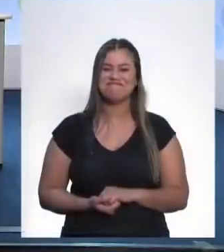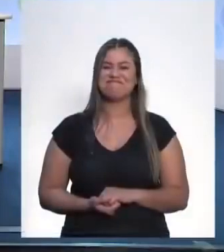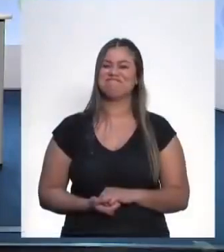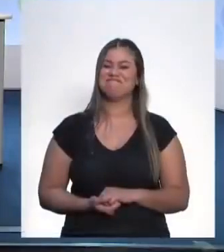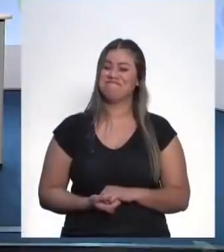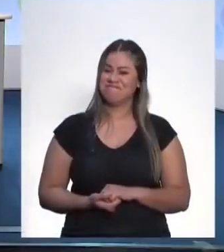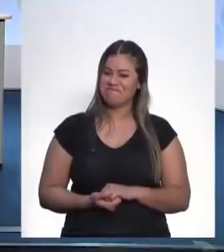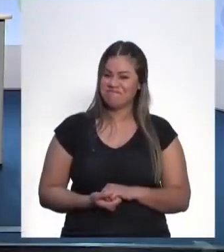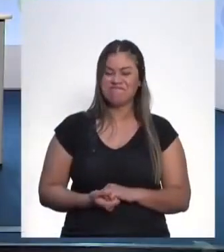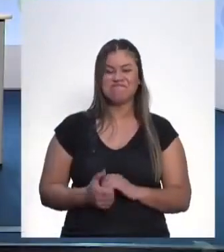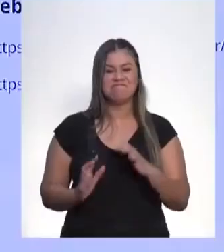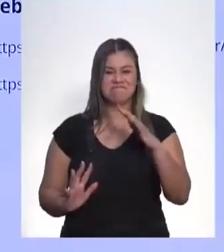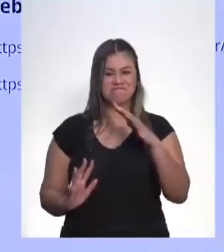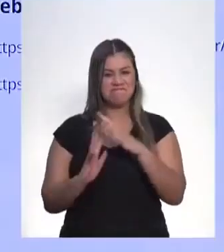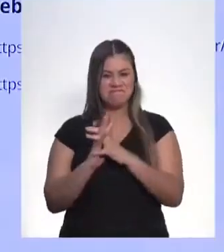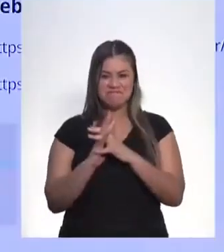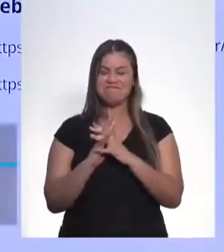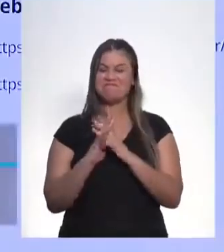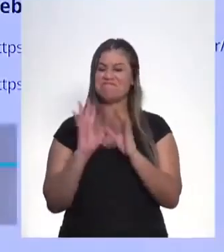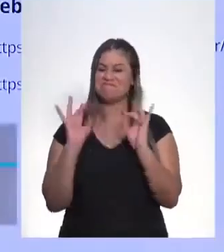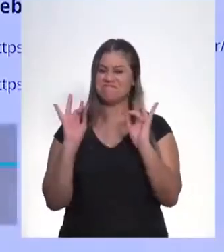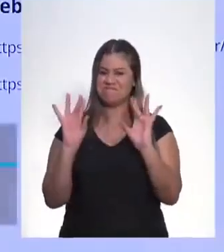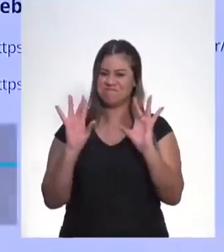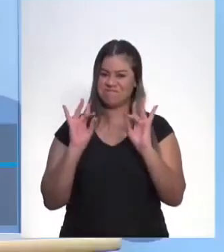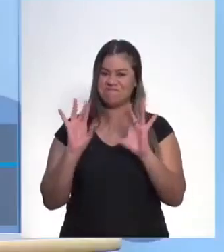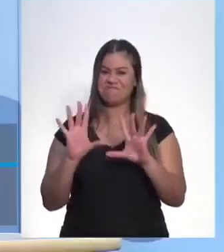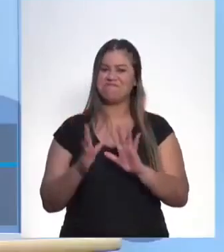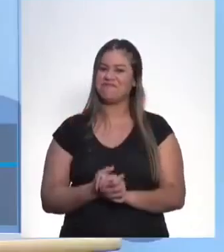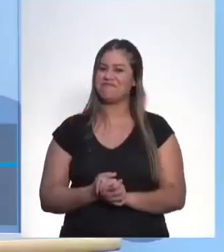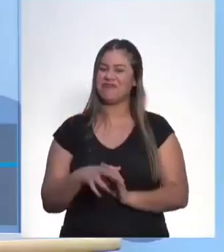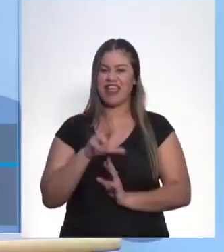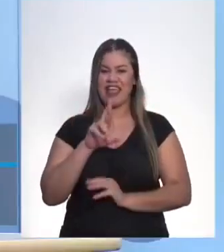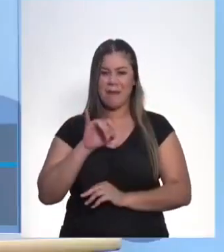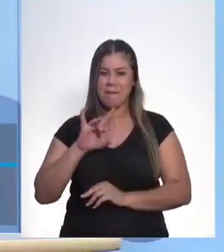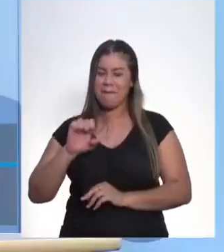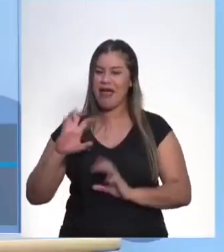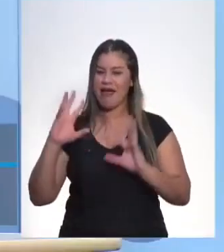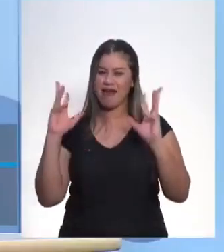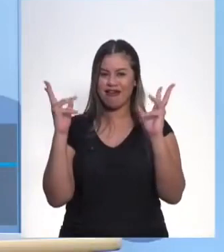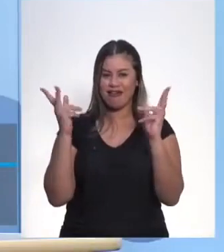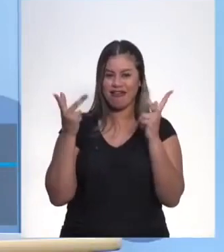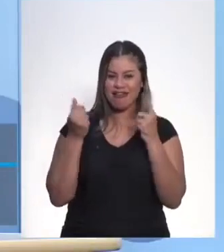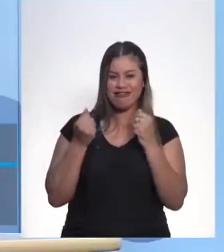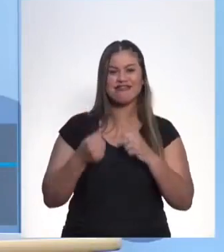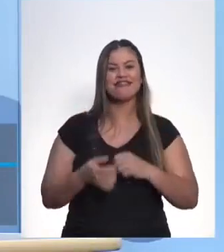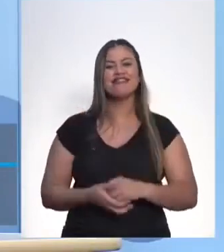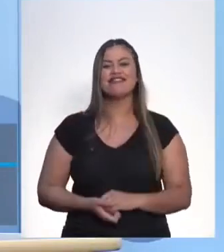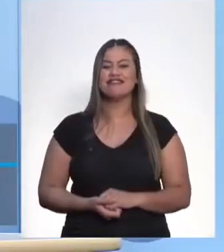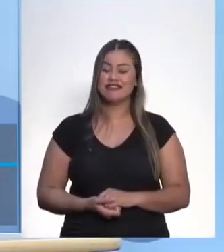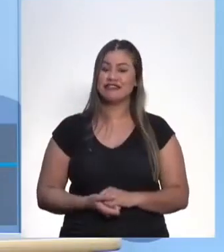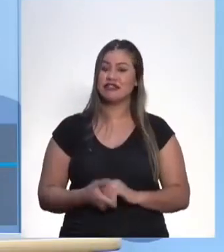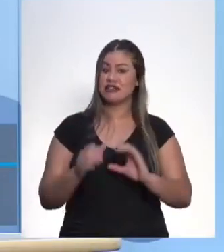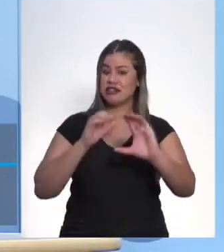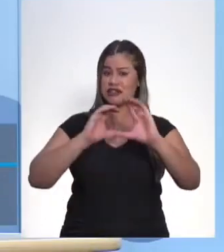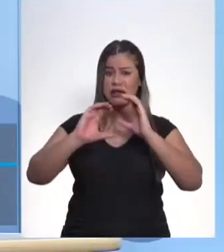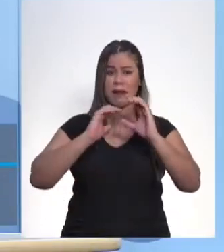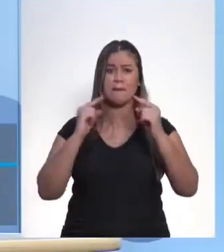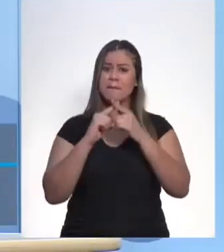Que talento, hein, Rebeca? Rebeca maravilhosa, e ela cantou muito